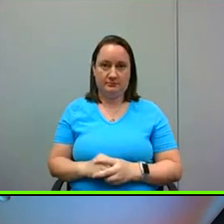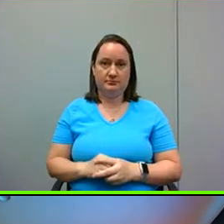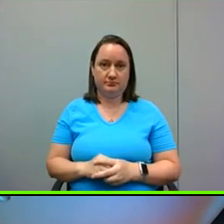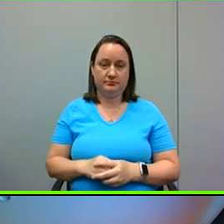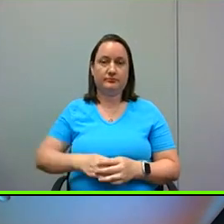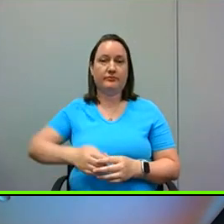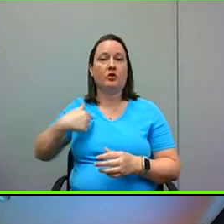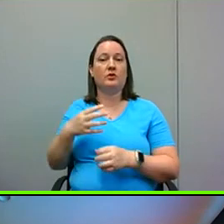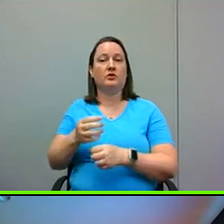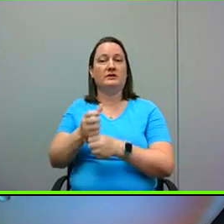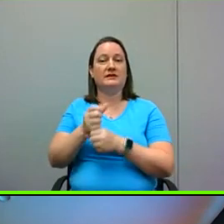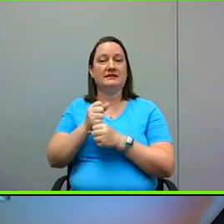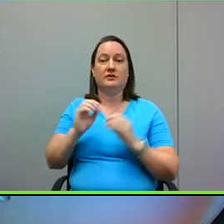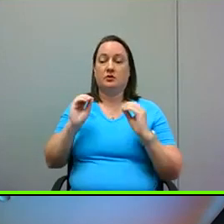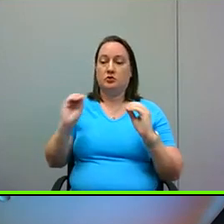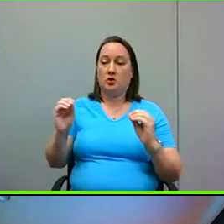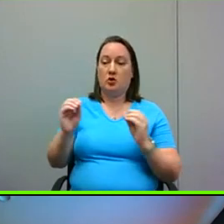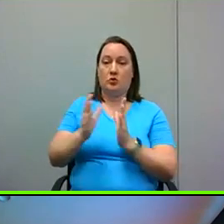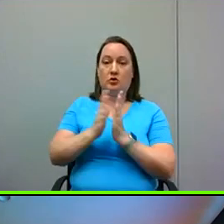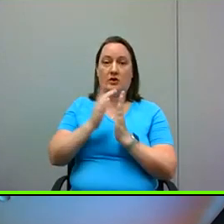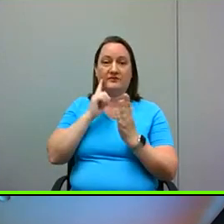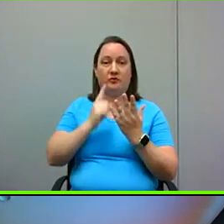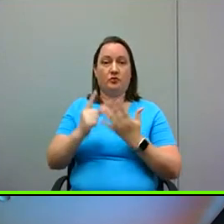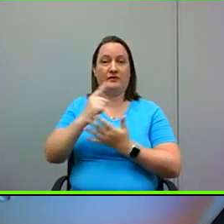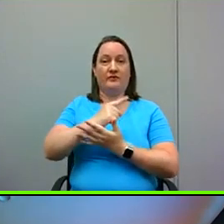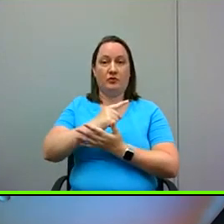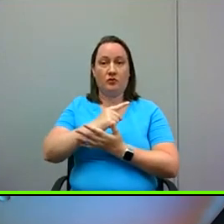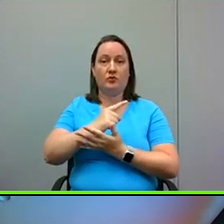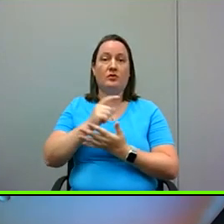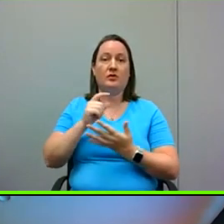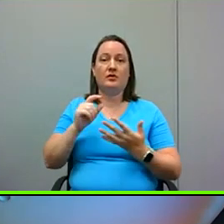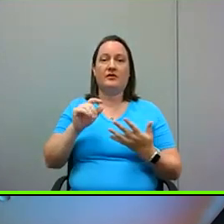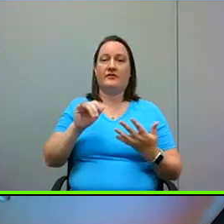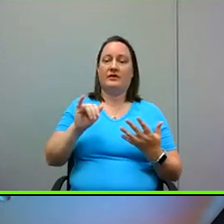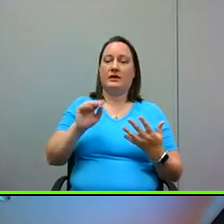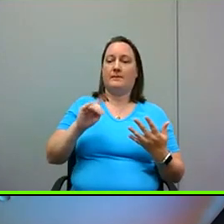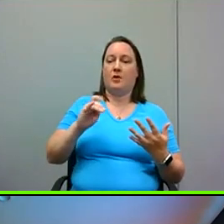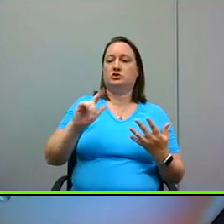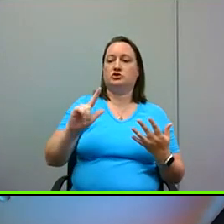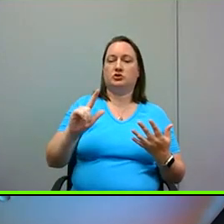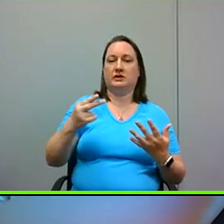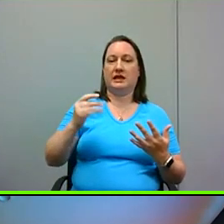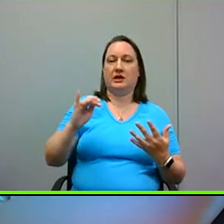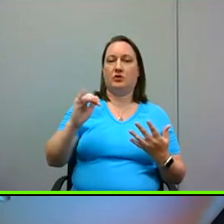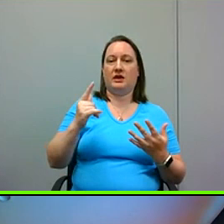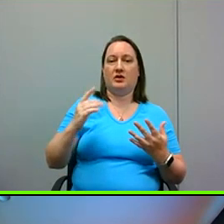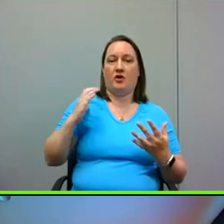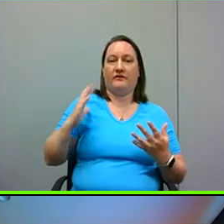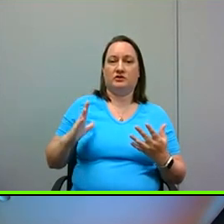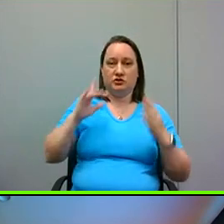We received 0 requests for reviews of the impartial hearing officer decisions.